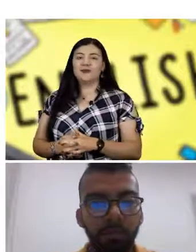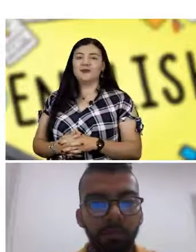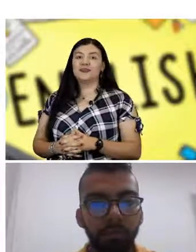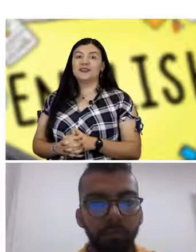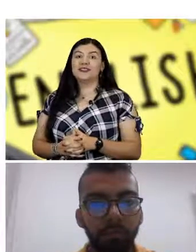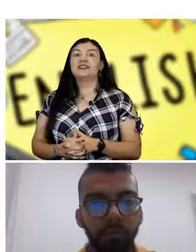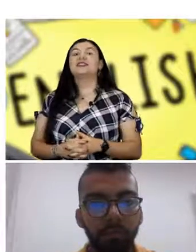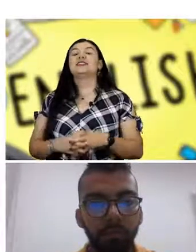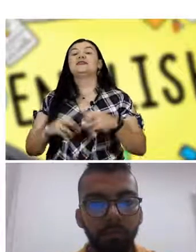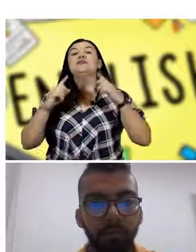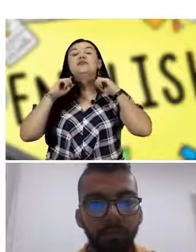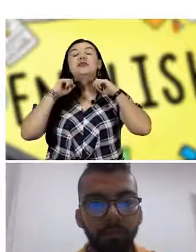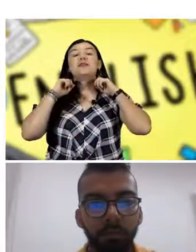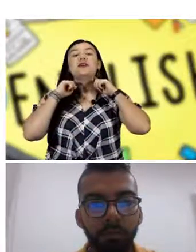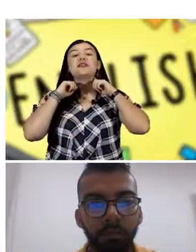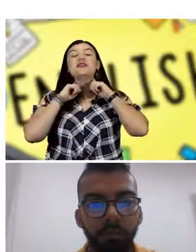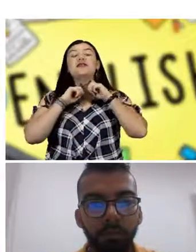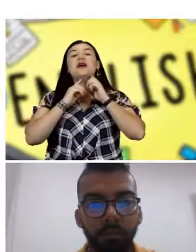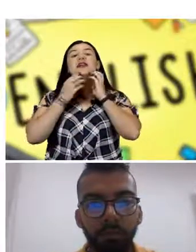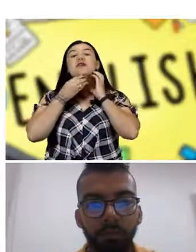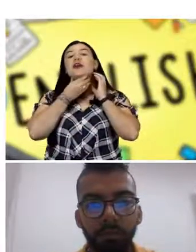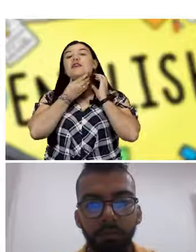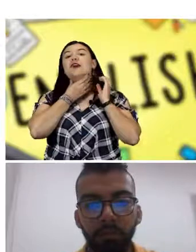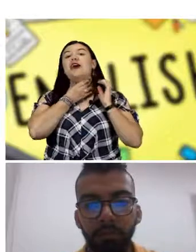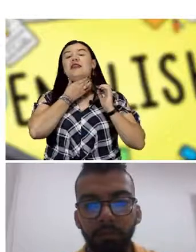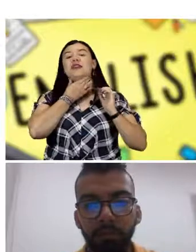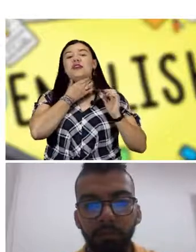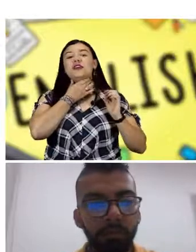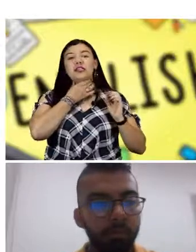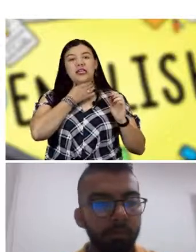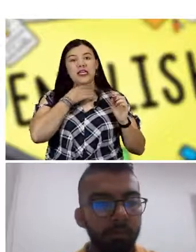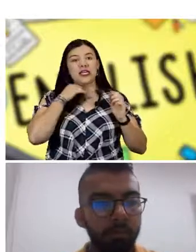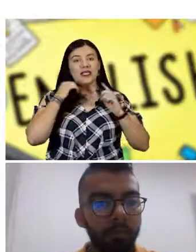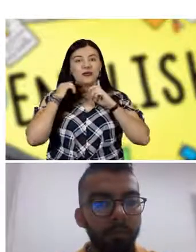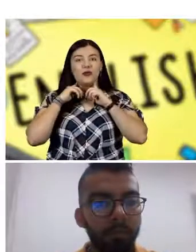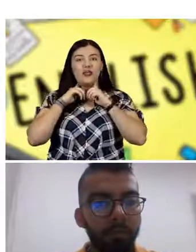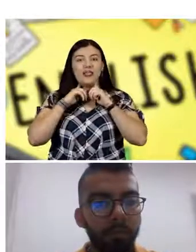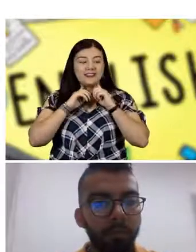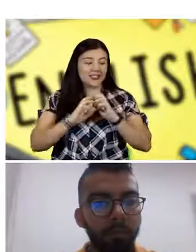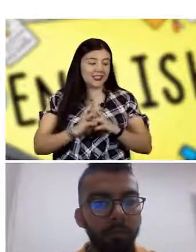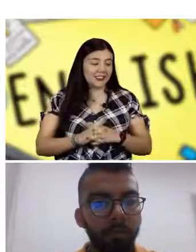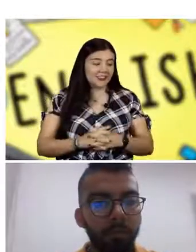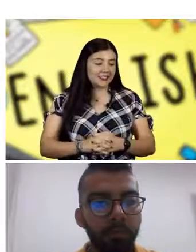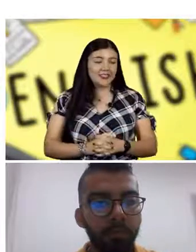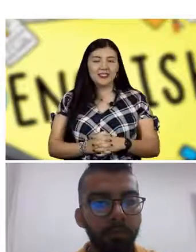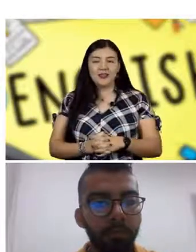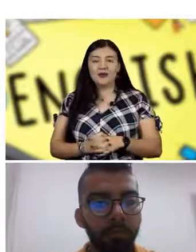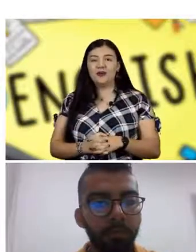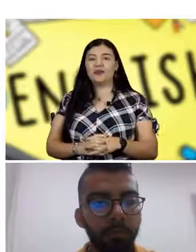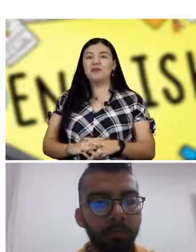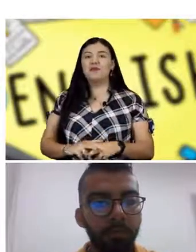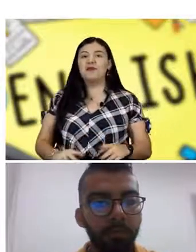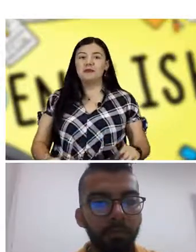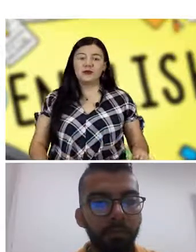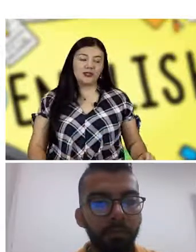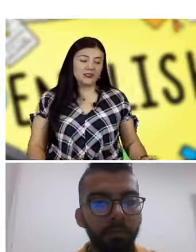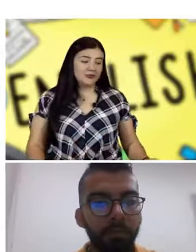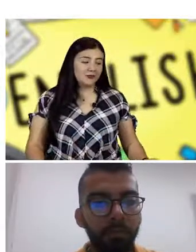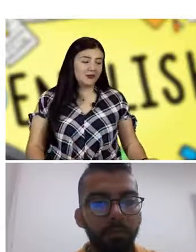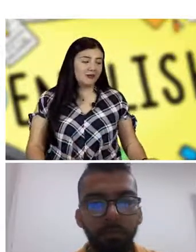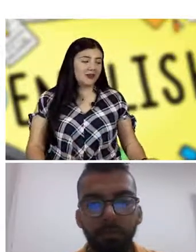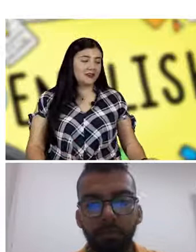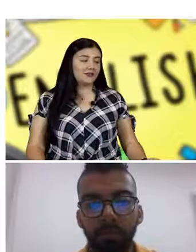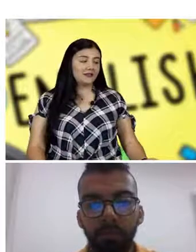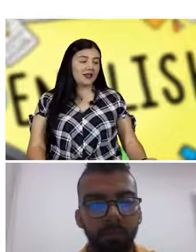see, this is the part of the body that we have under the head. What is it? Who